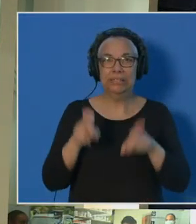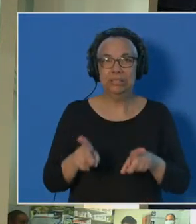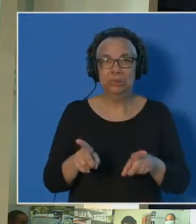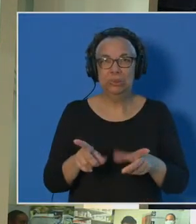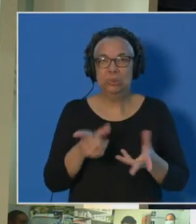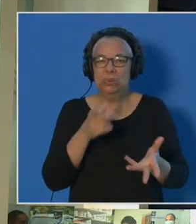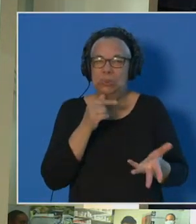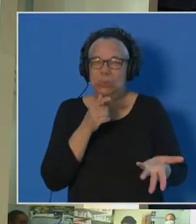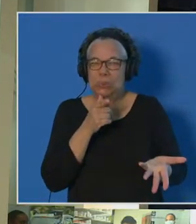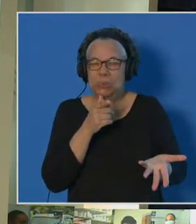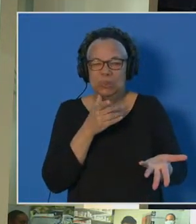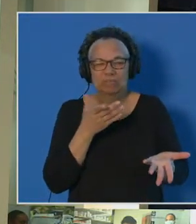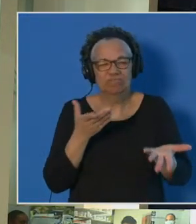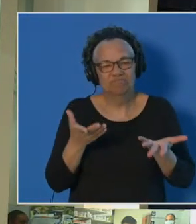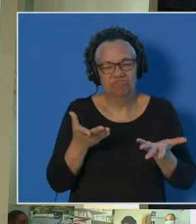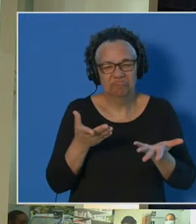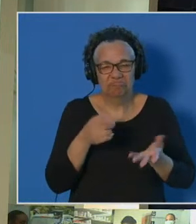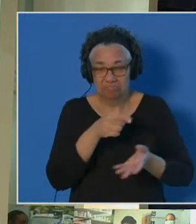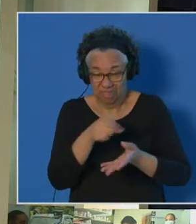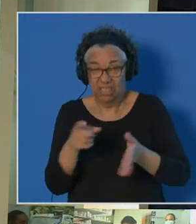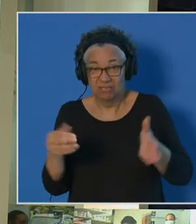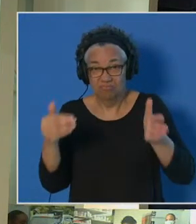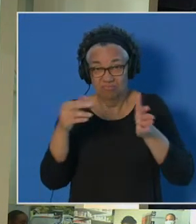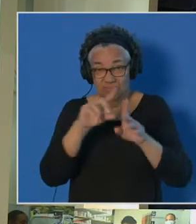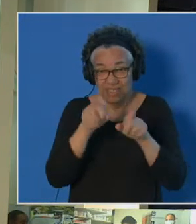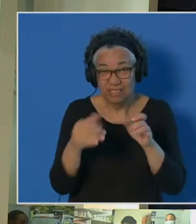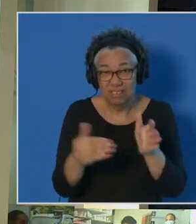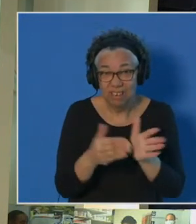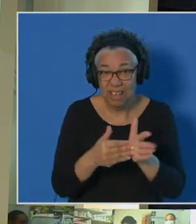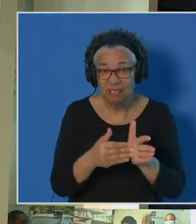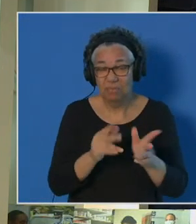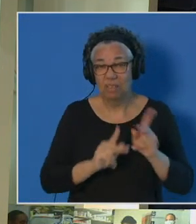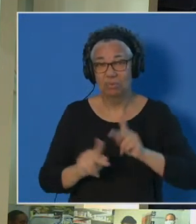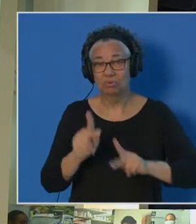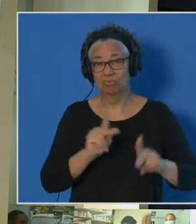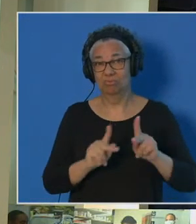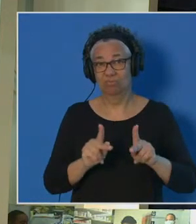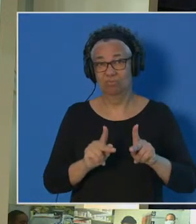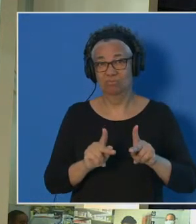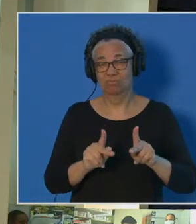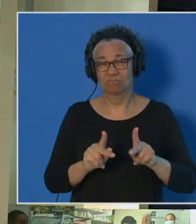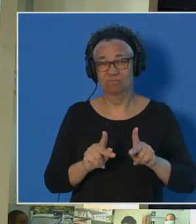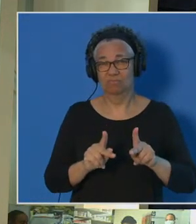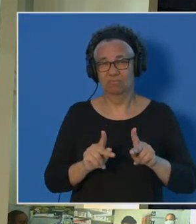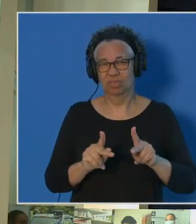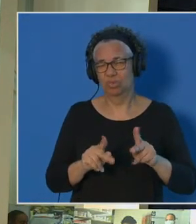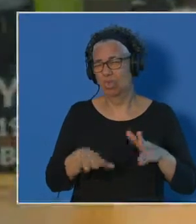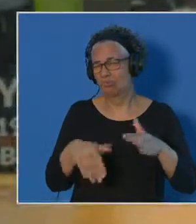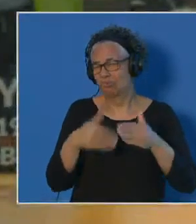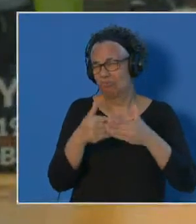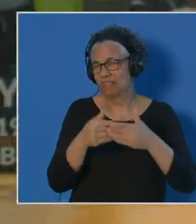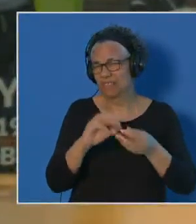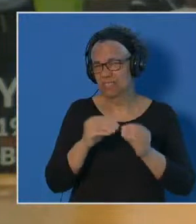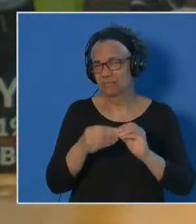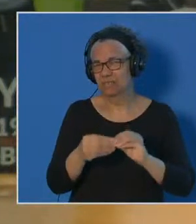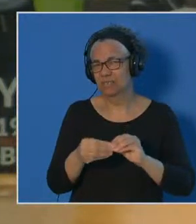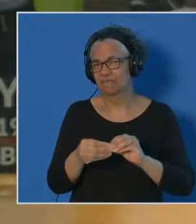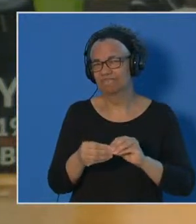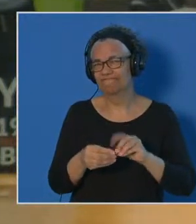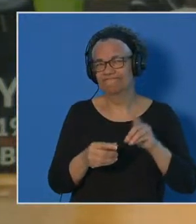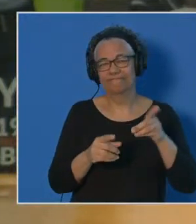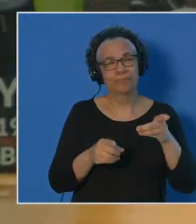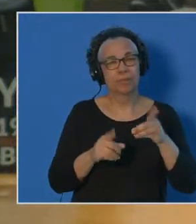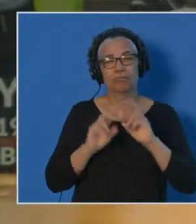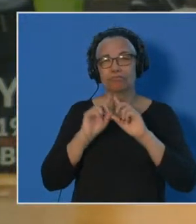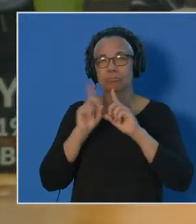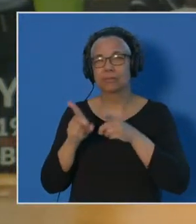these repeat individuals that are being tested to get these to these numbers? We wouldn't have that information, but what we